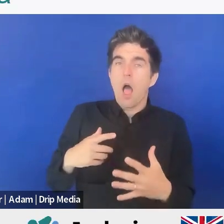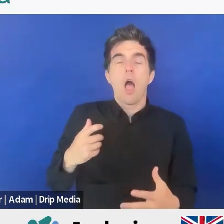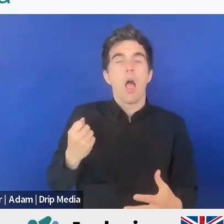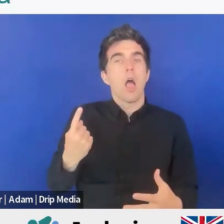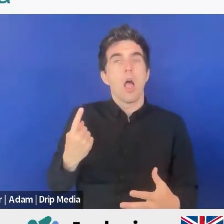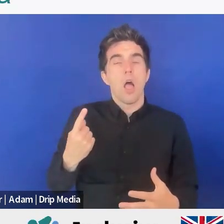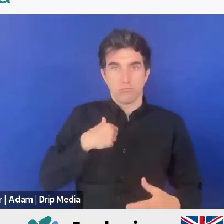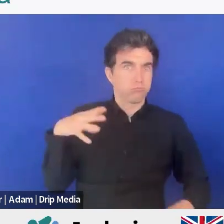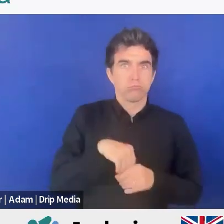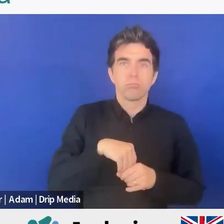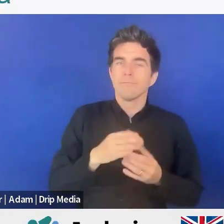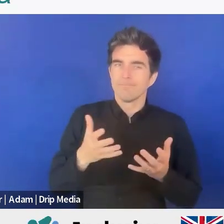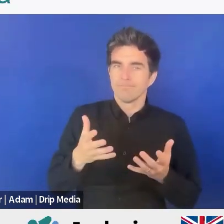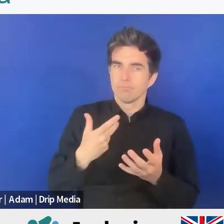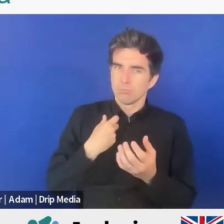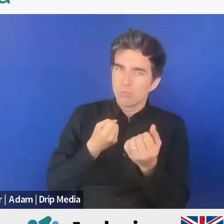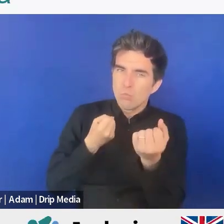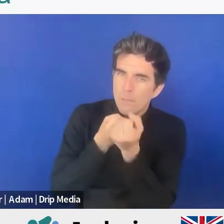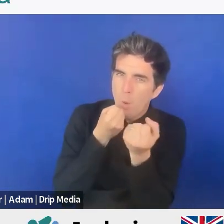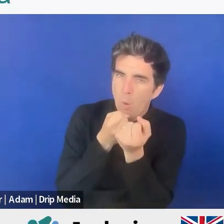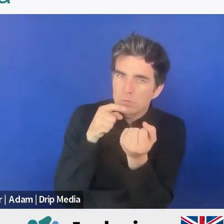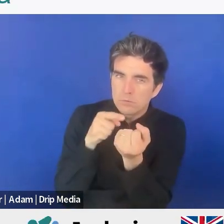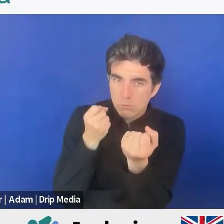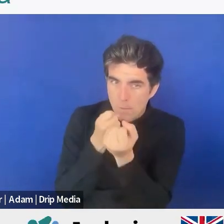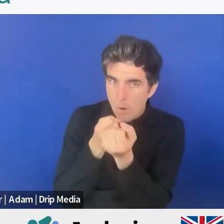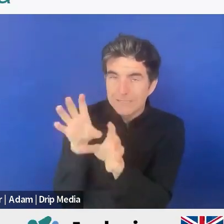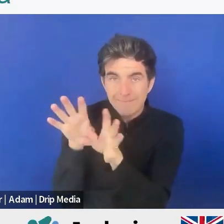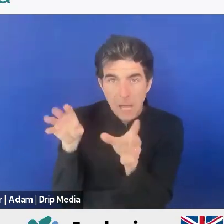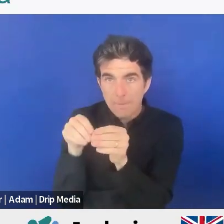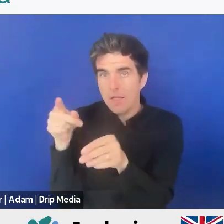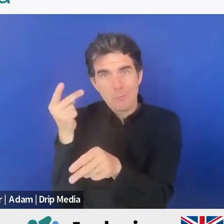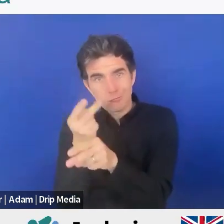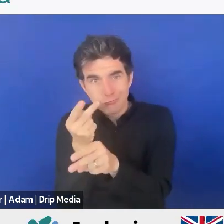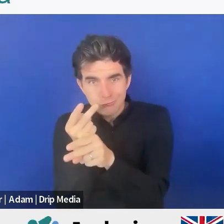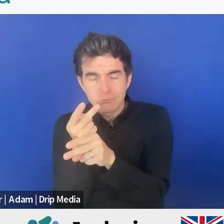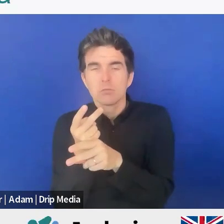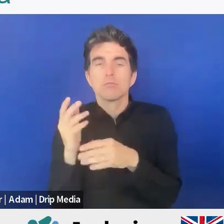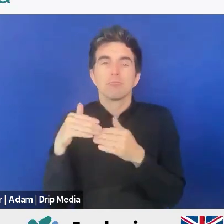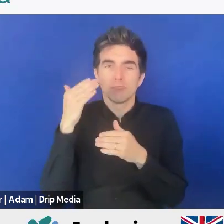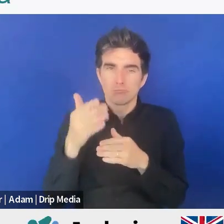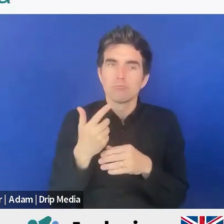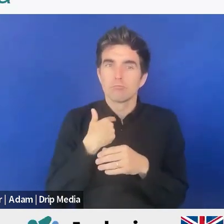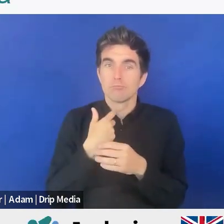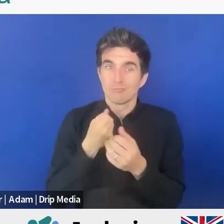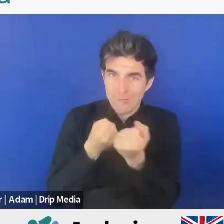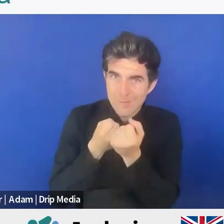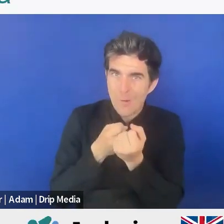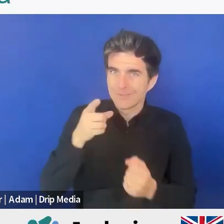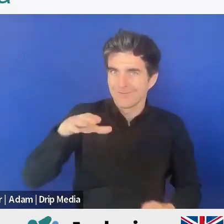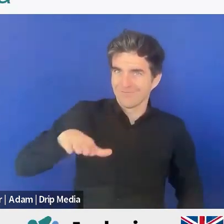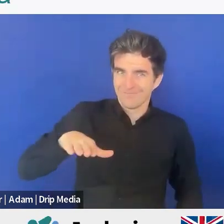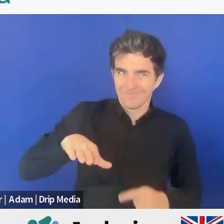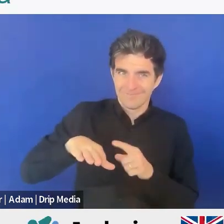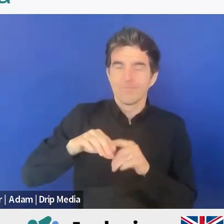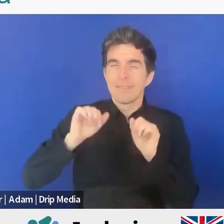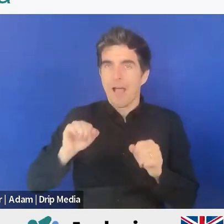wheelchair, and it looks like a simple act, but we can find that the son the her